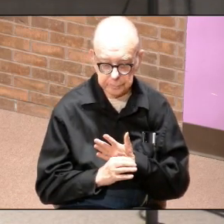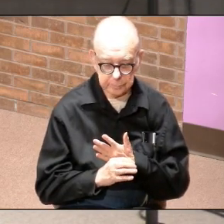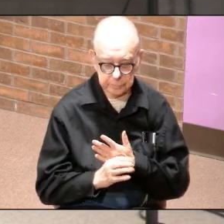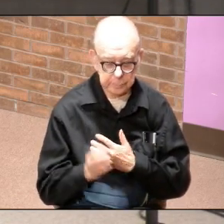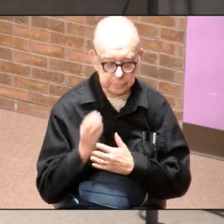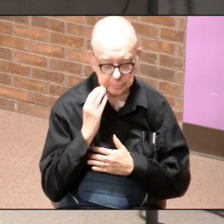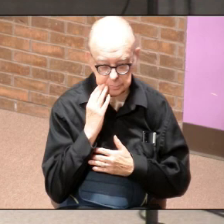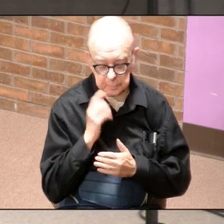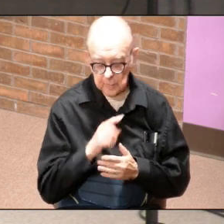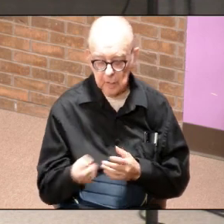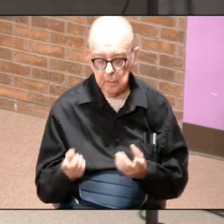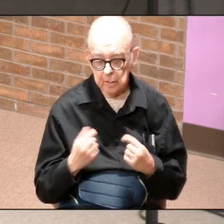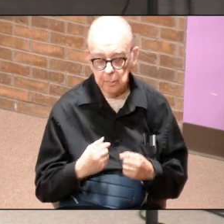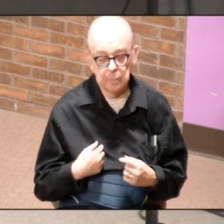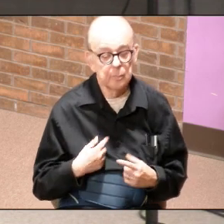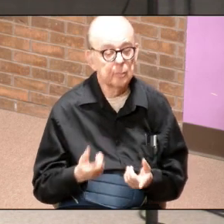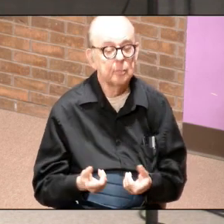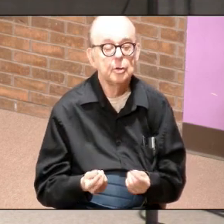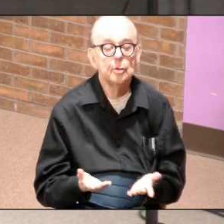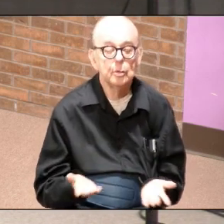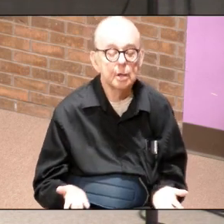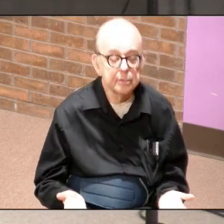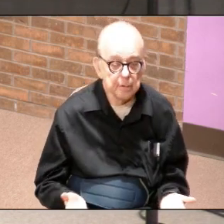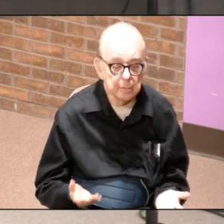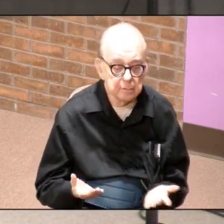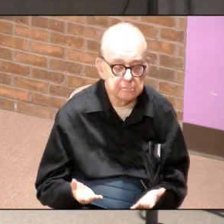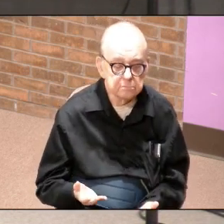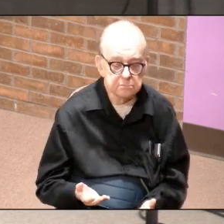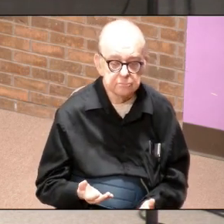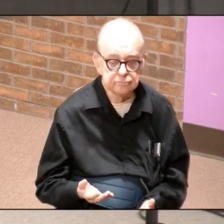You know they're coming. What do you do?